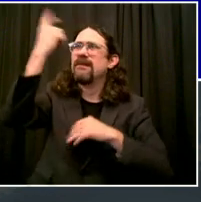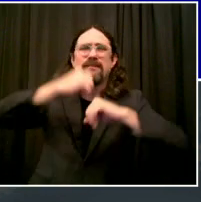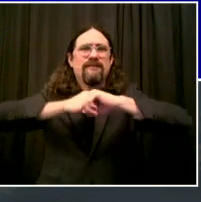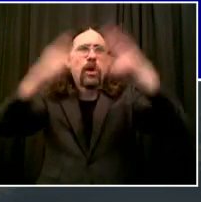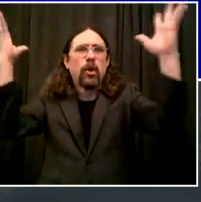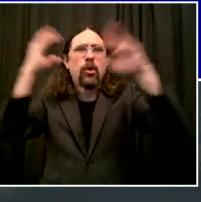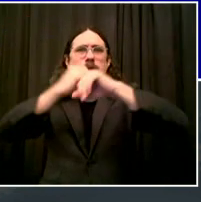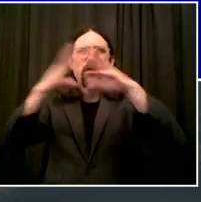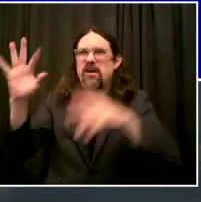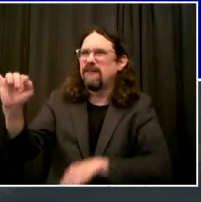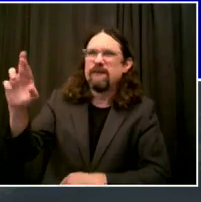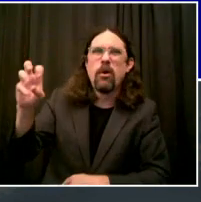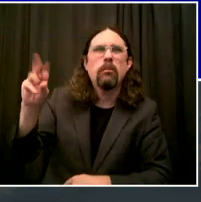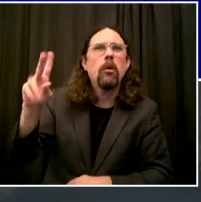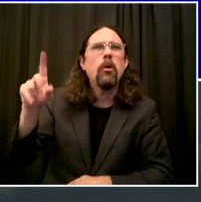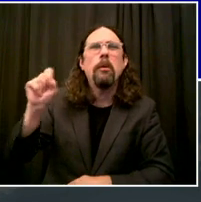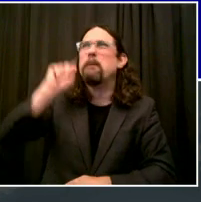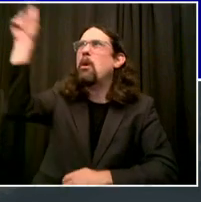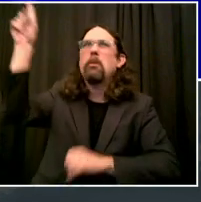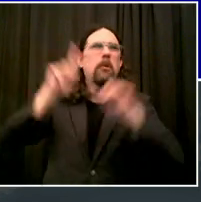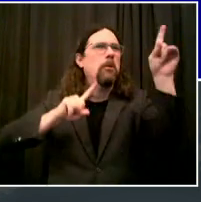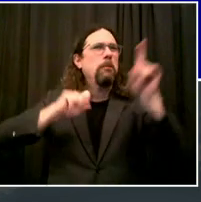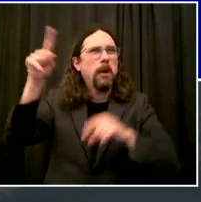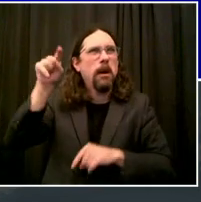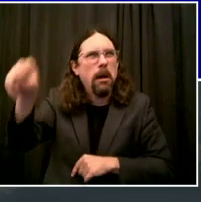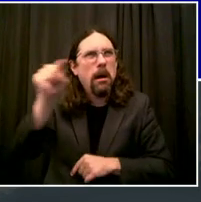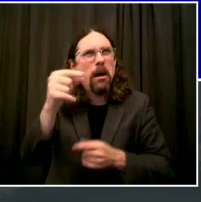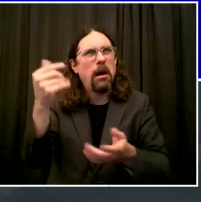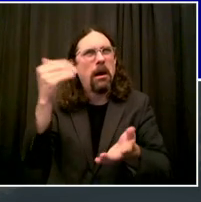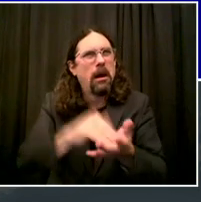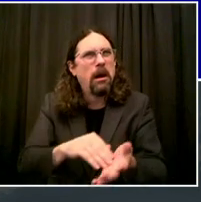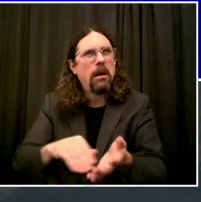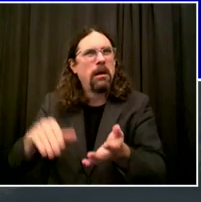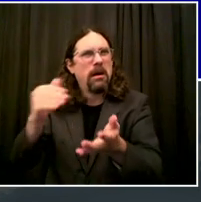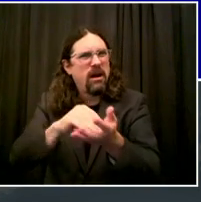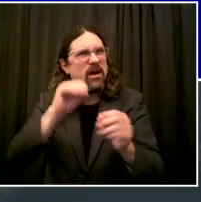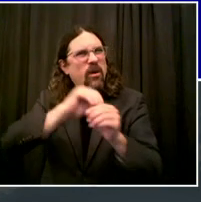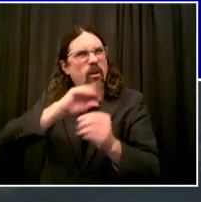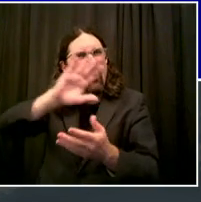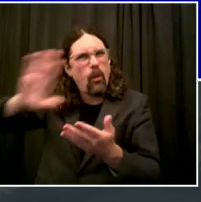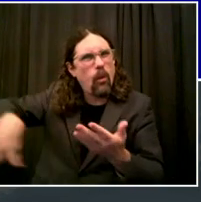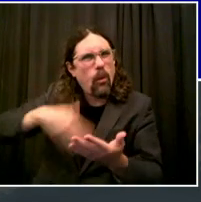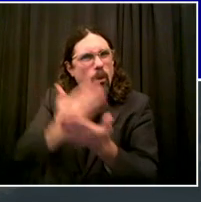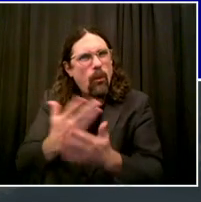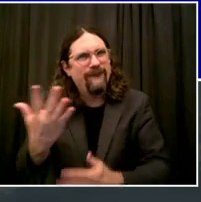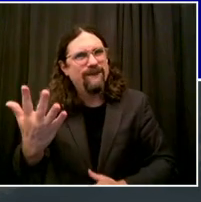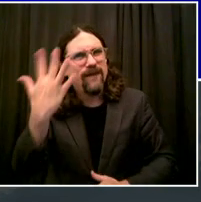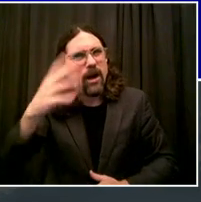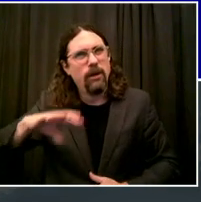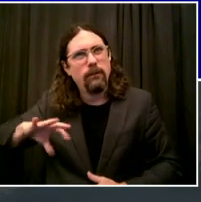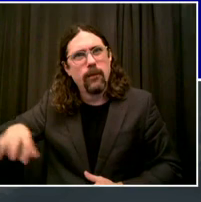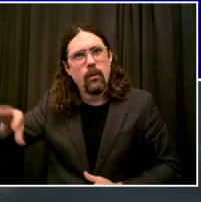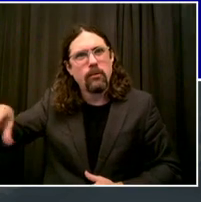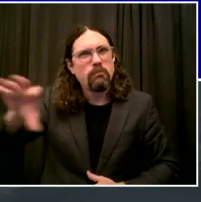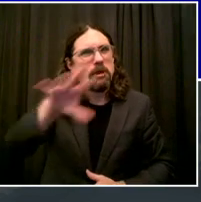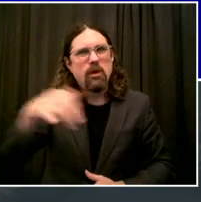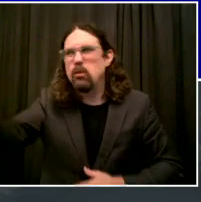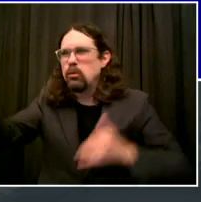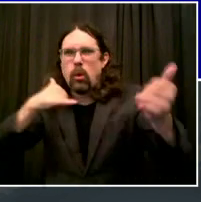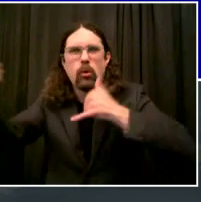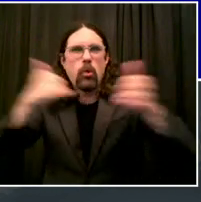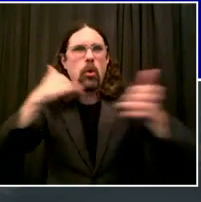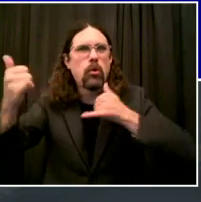it's all 5 boroughs, and we take that seriously, but it can also be dangerous. So we need to make sure